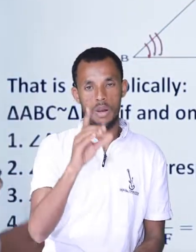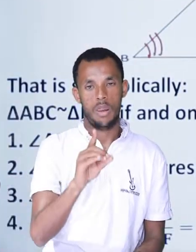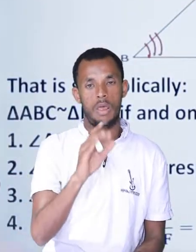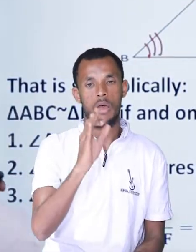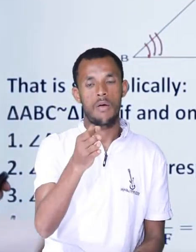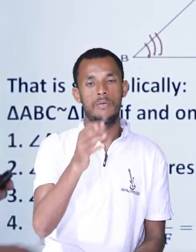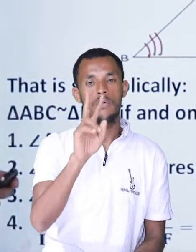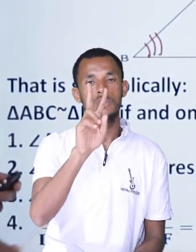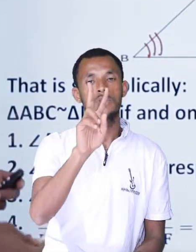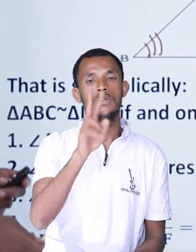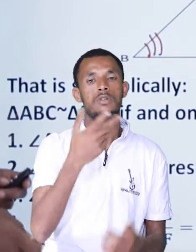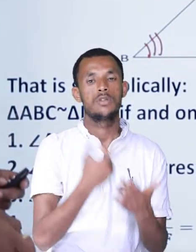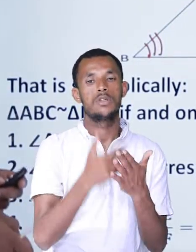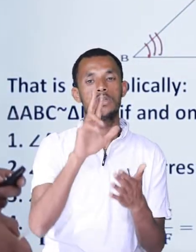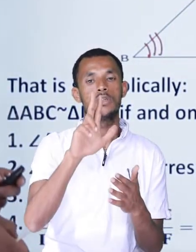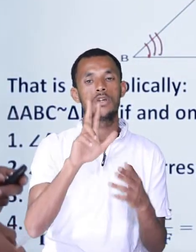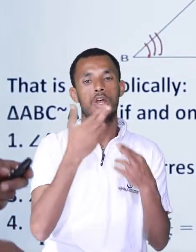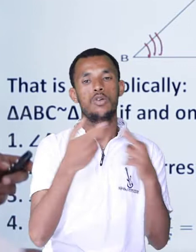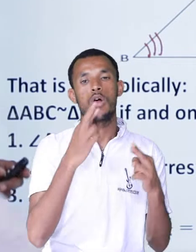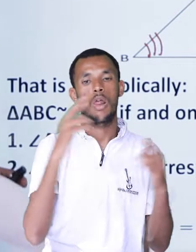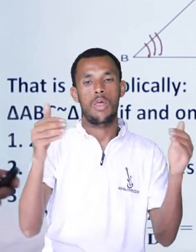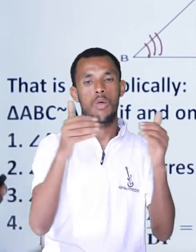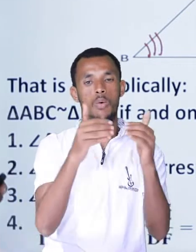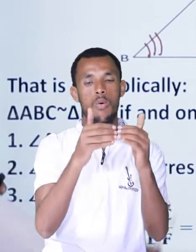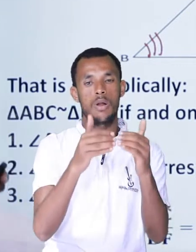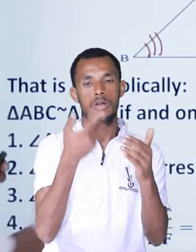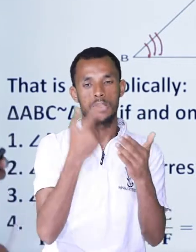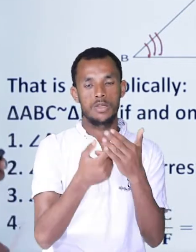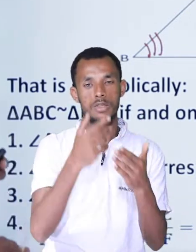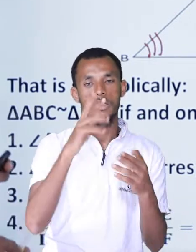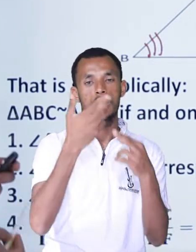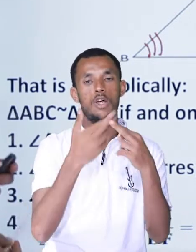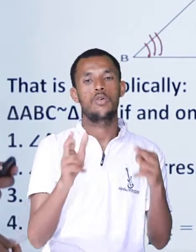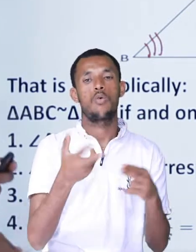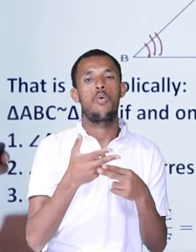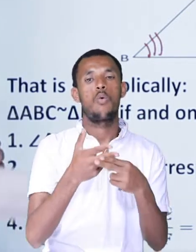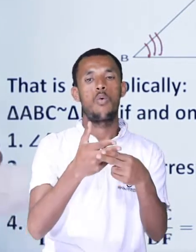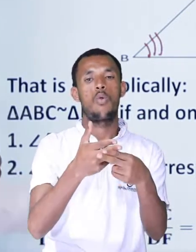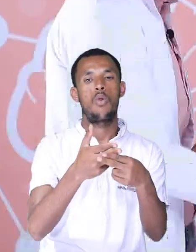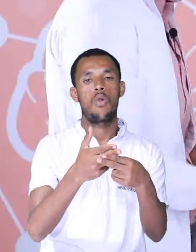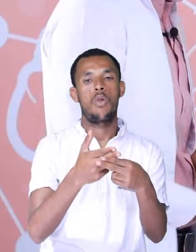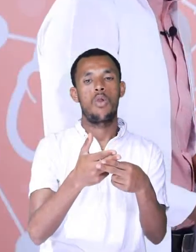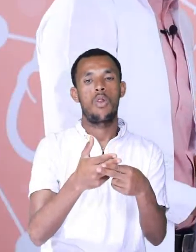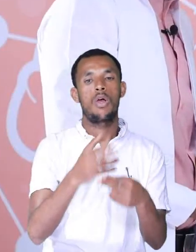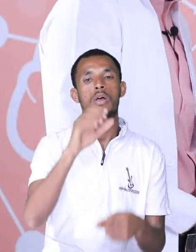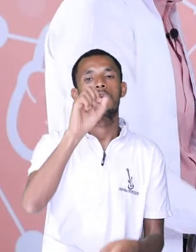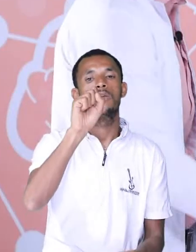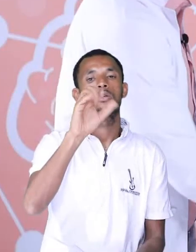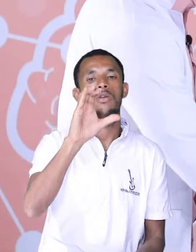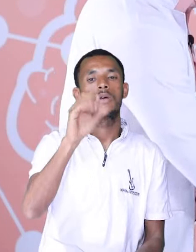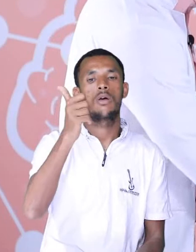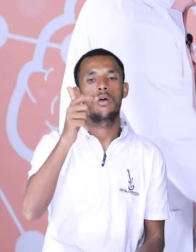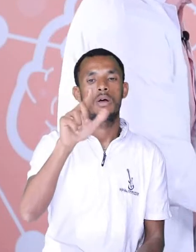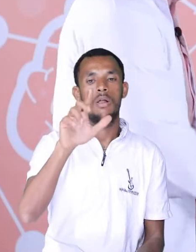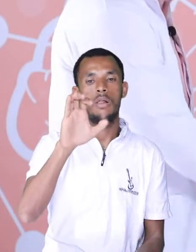These three ratios have to be equal. That means this ratio is called the scale